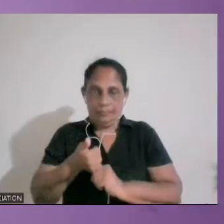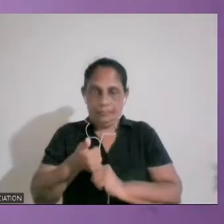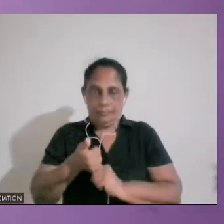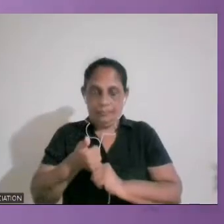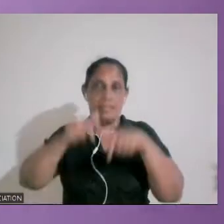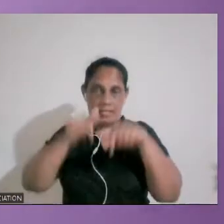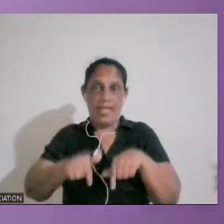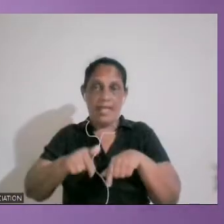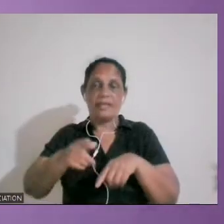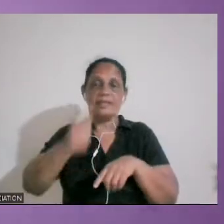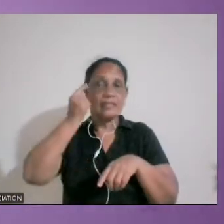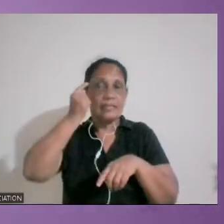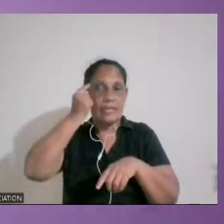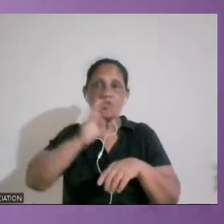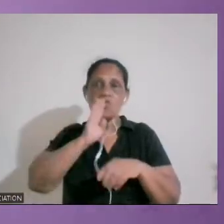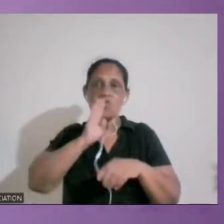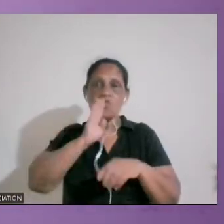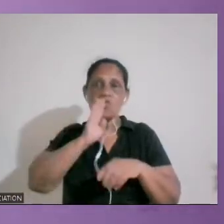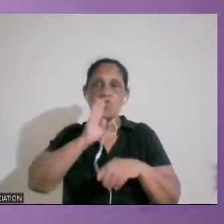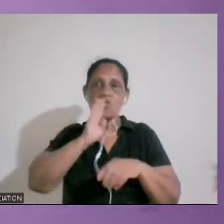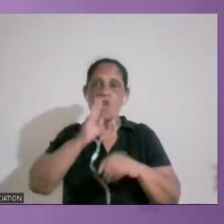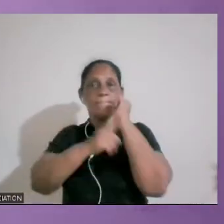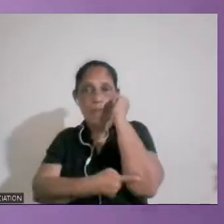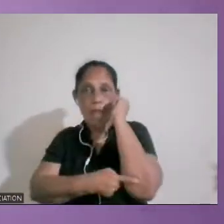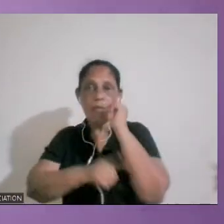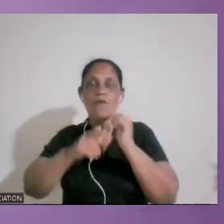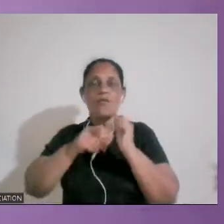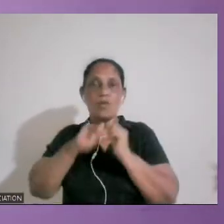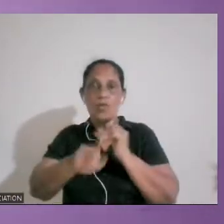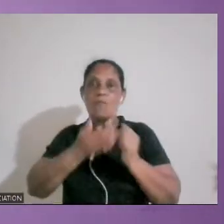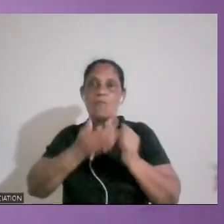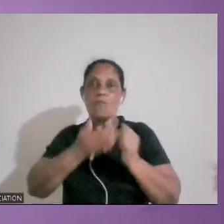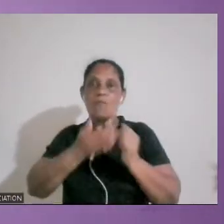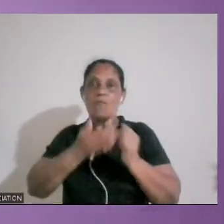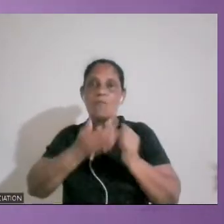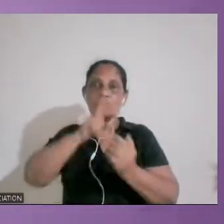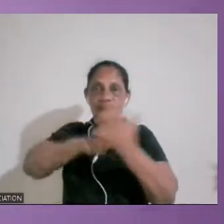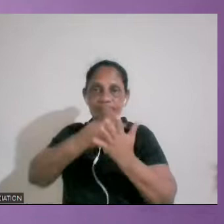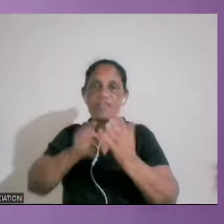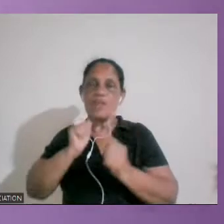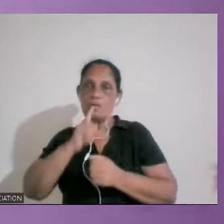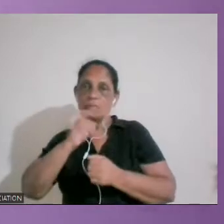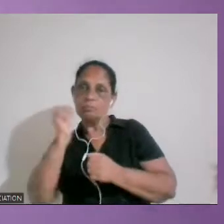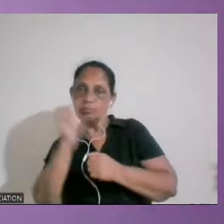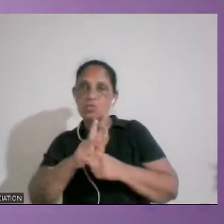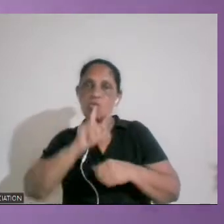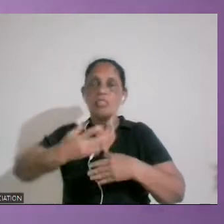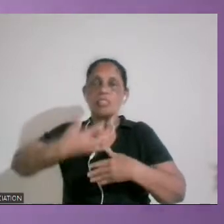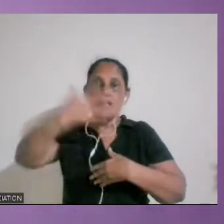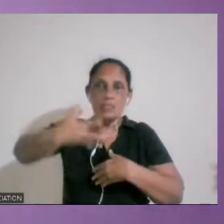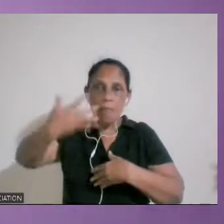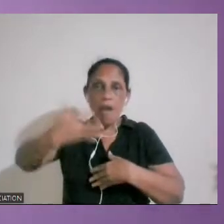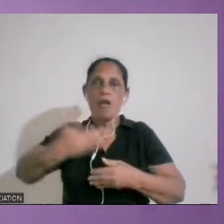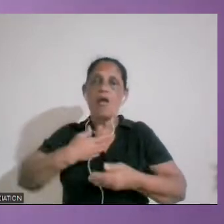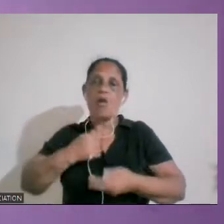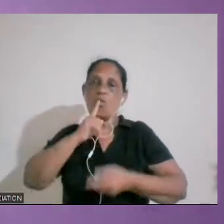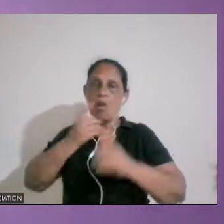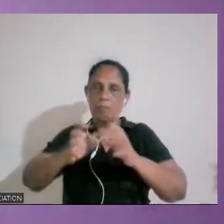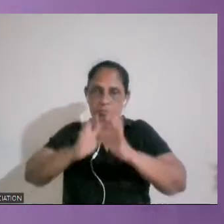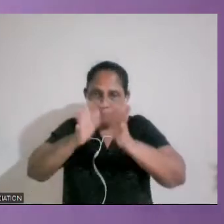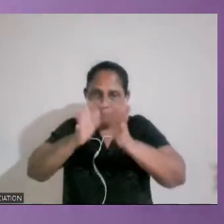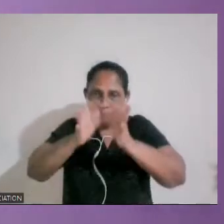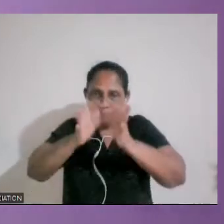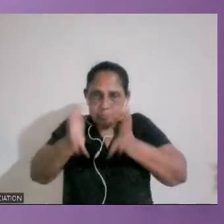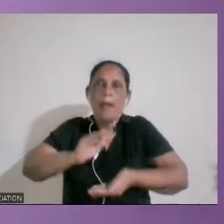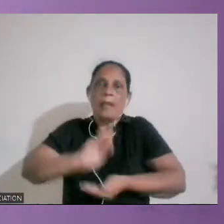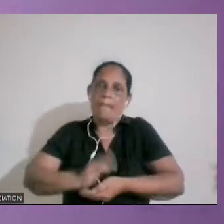No, you can still definitely get pregnant even if you have your period. This is because sperm can live for up to 5 days inside the uterus. So